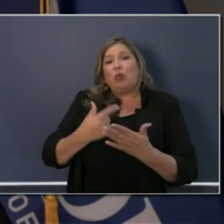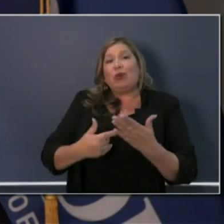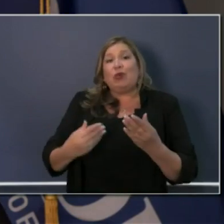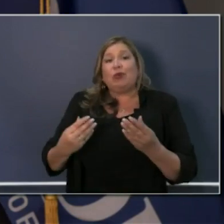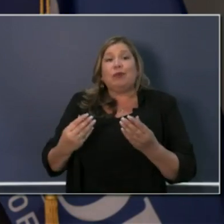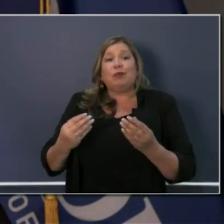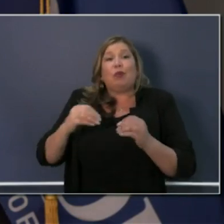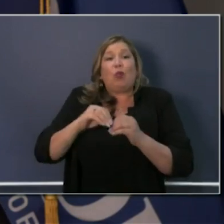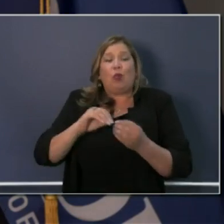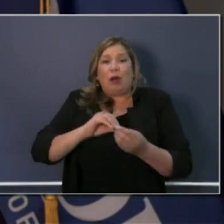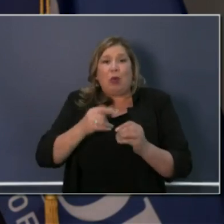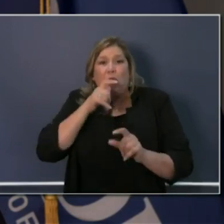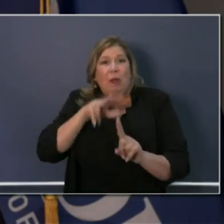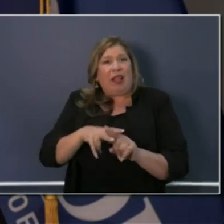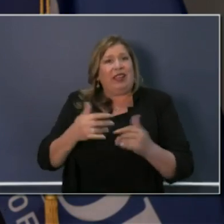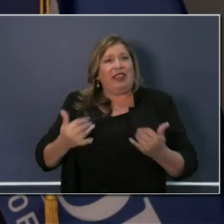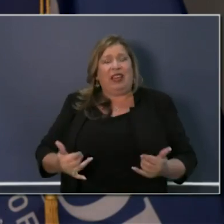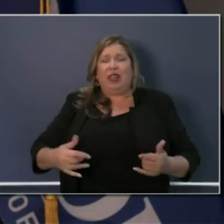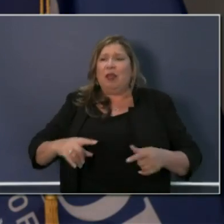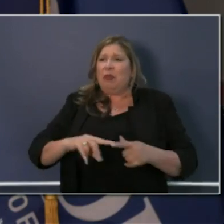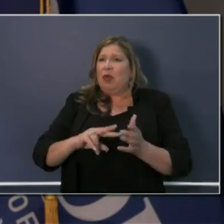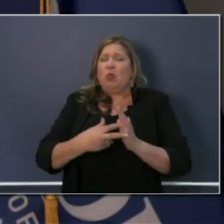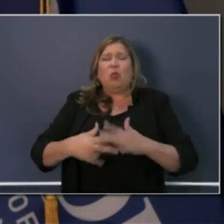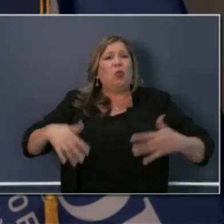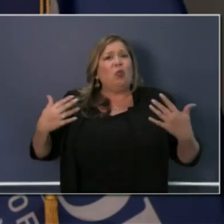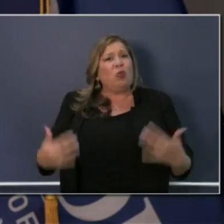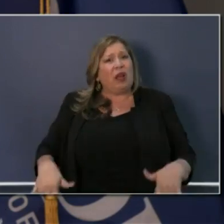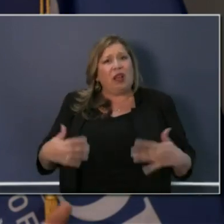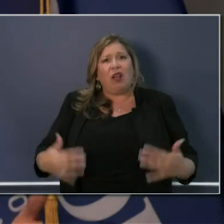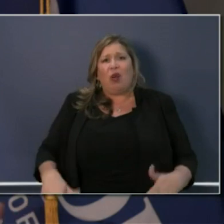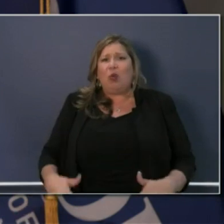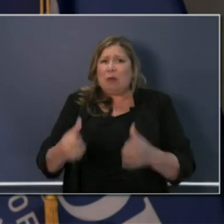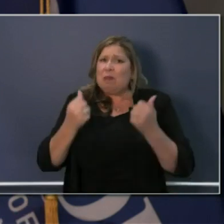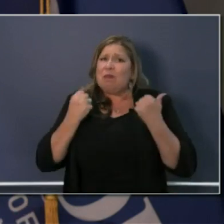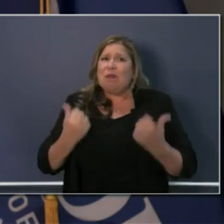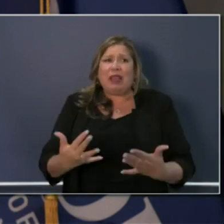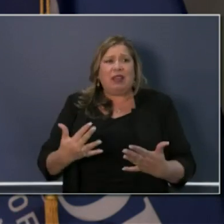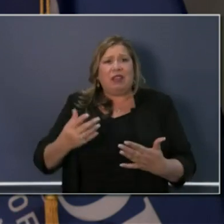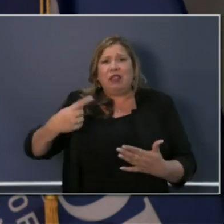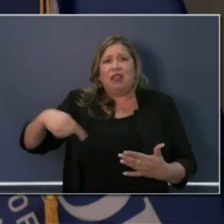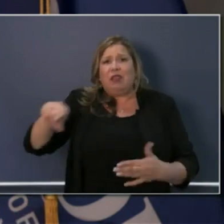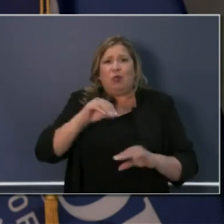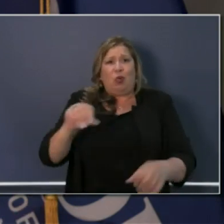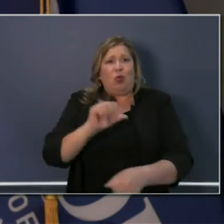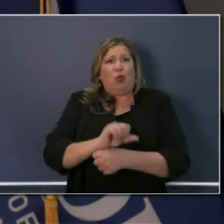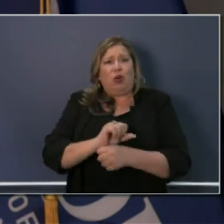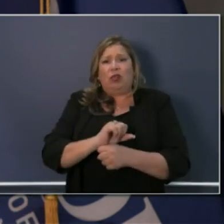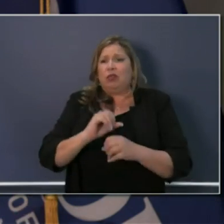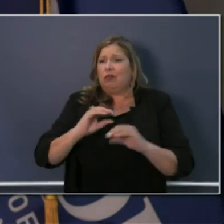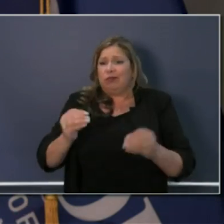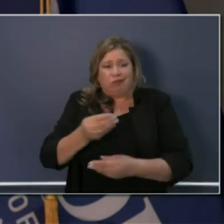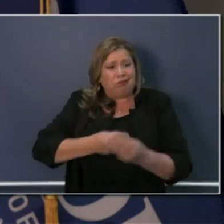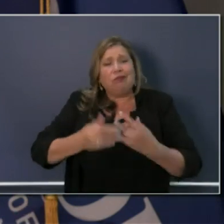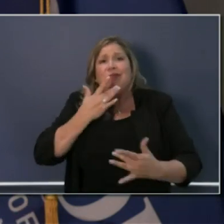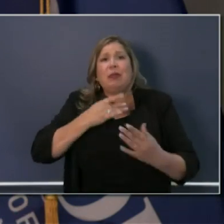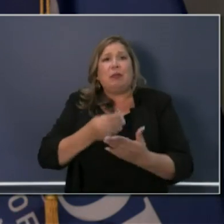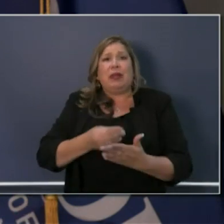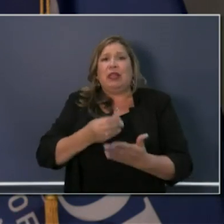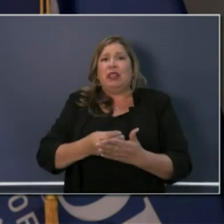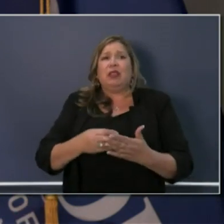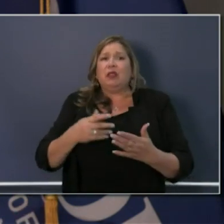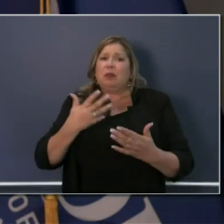to the claims today. It gives you a sense of the magnitude of those that are struggling at this moment, and I hope the magnitude that we all